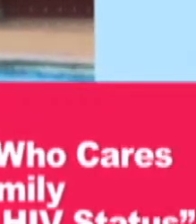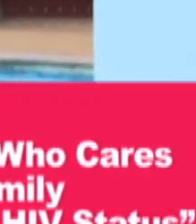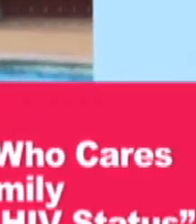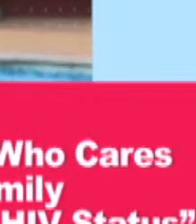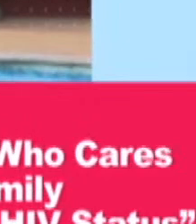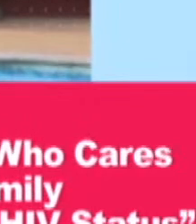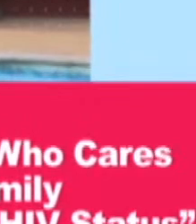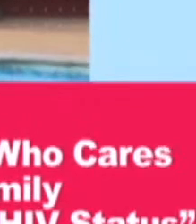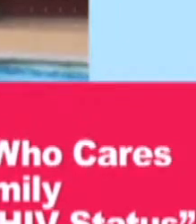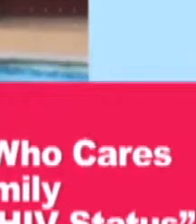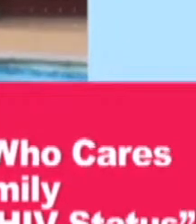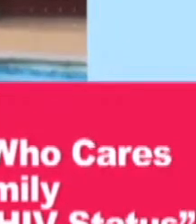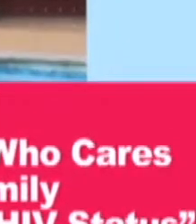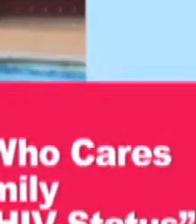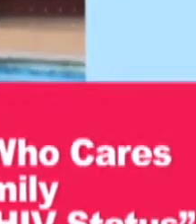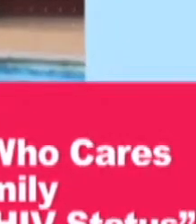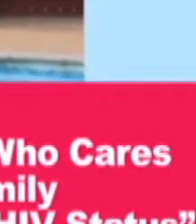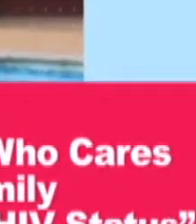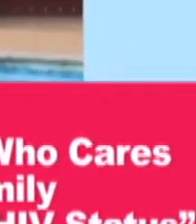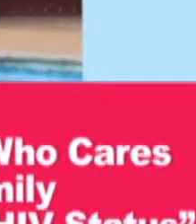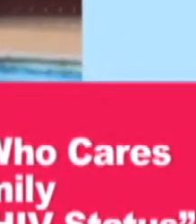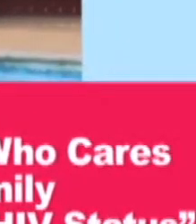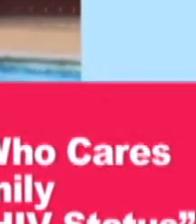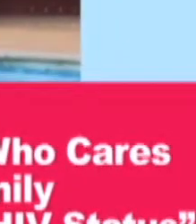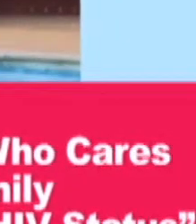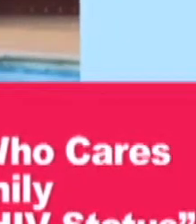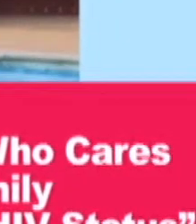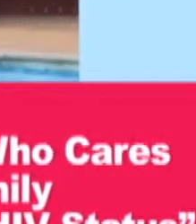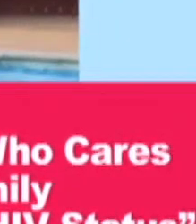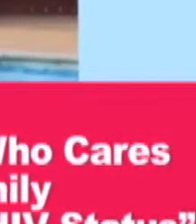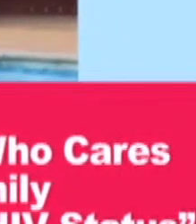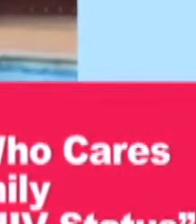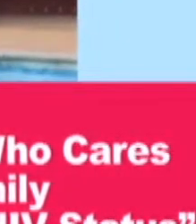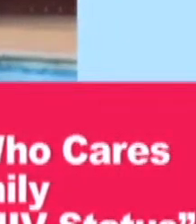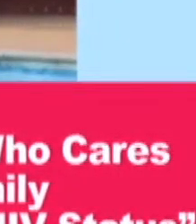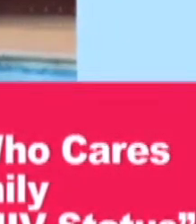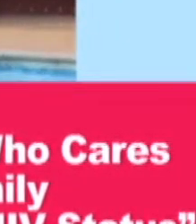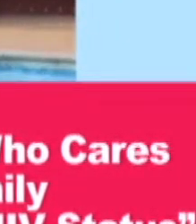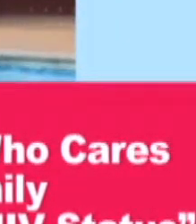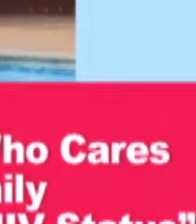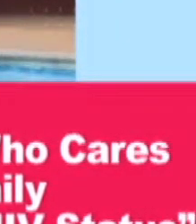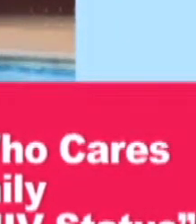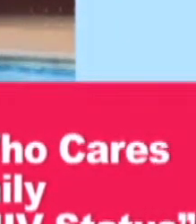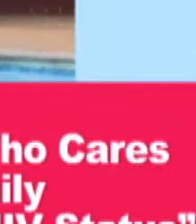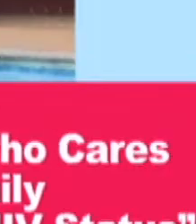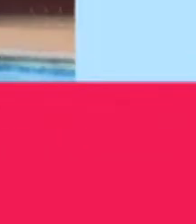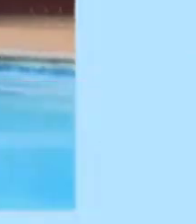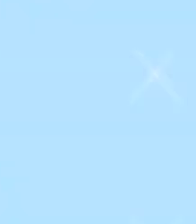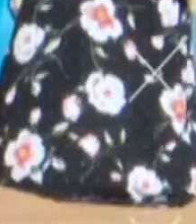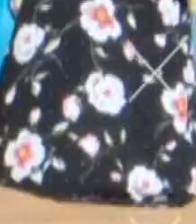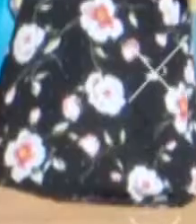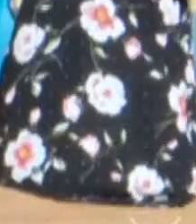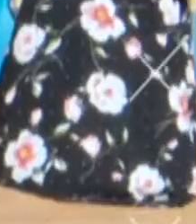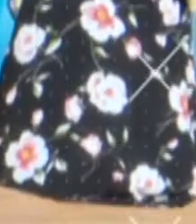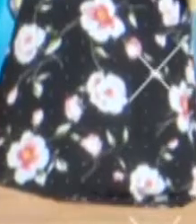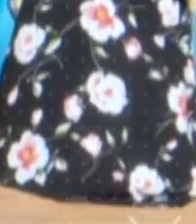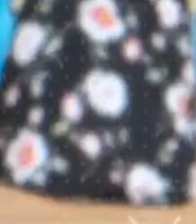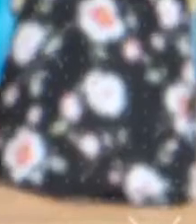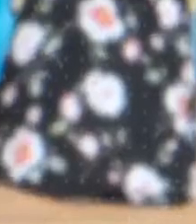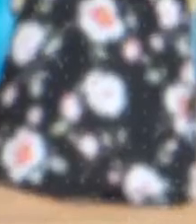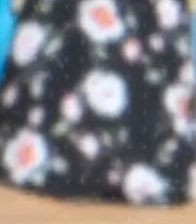ukuze utokhombisa luthando lonalo emndenini wakho utokhombisa luthando lonalo nasemphakathini.